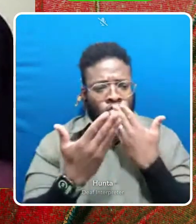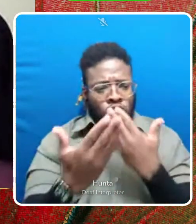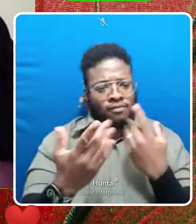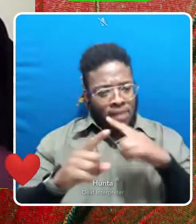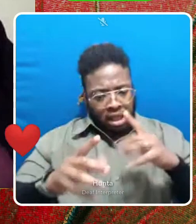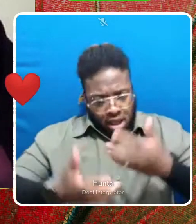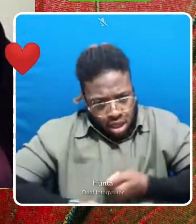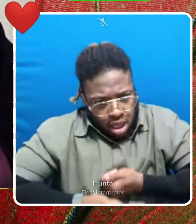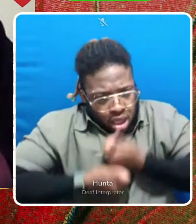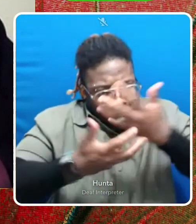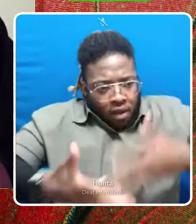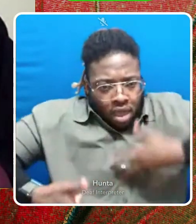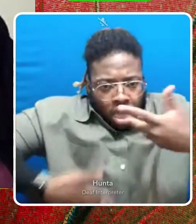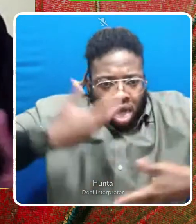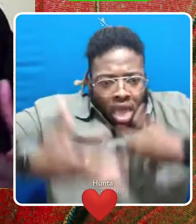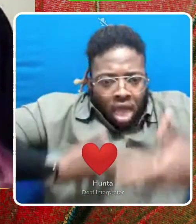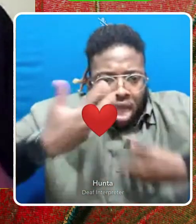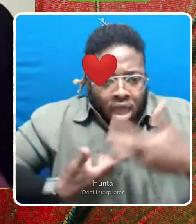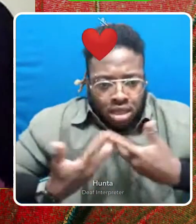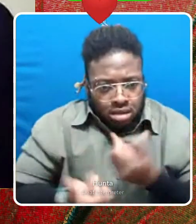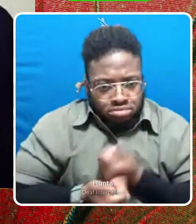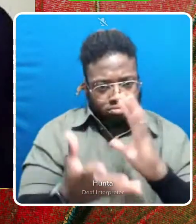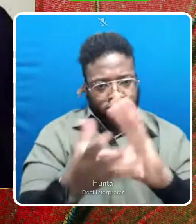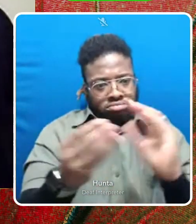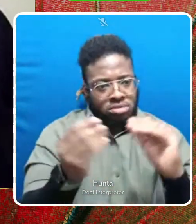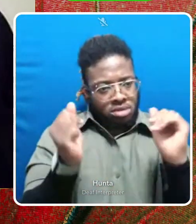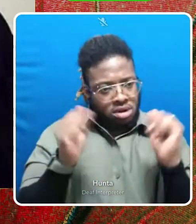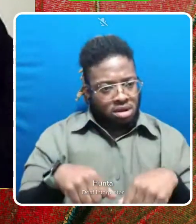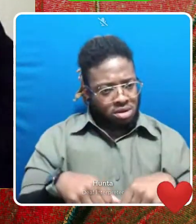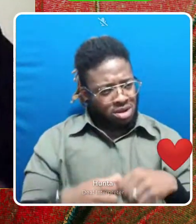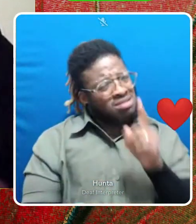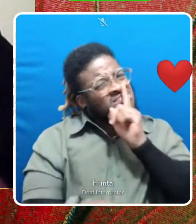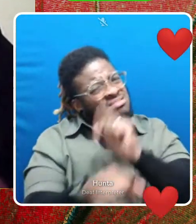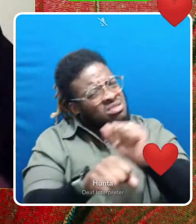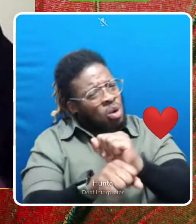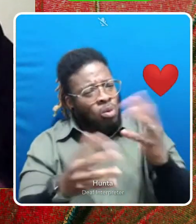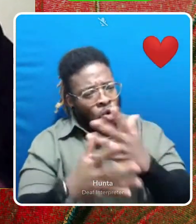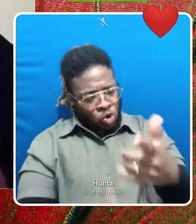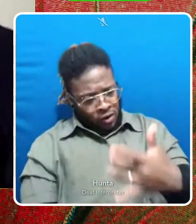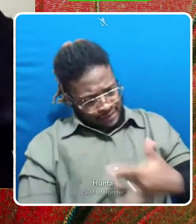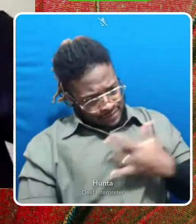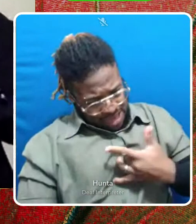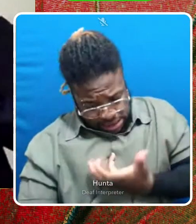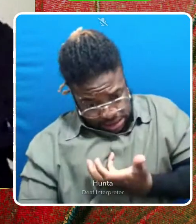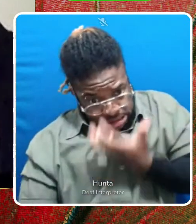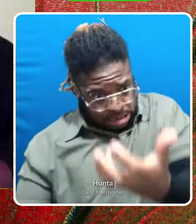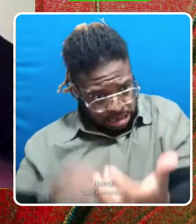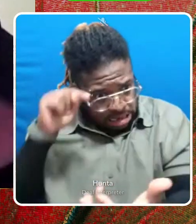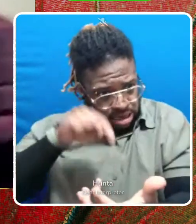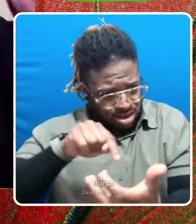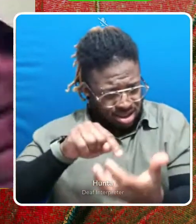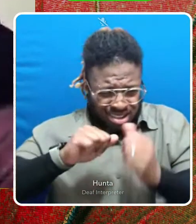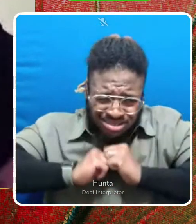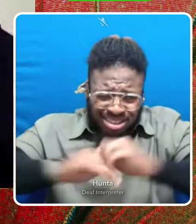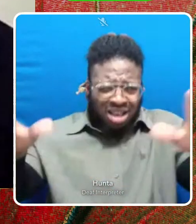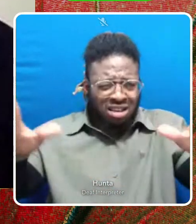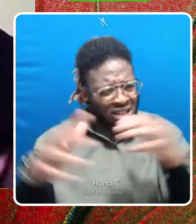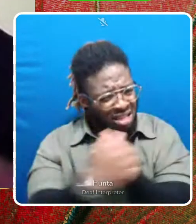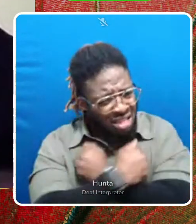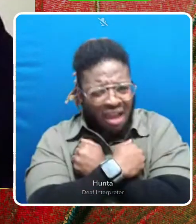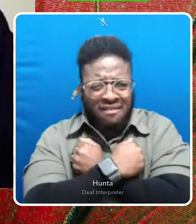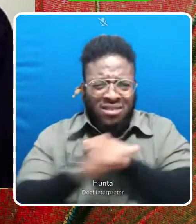truth. Let what you really feel. Let it be heard. Let it be heard. Always love, much love, sending all the love. I'll see the